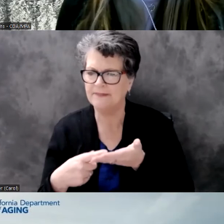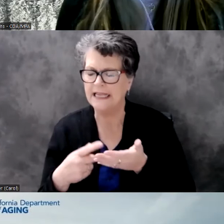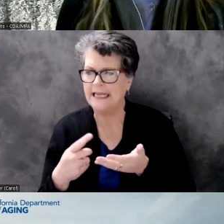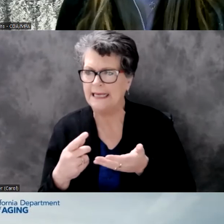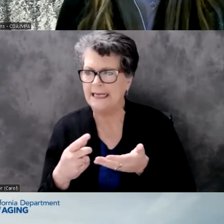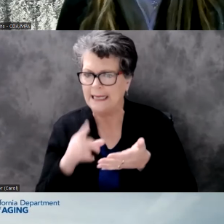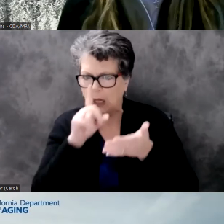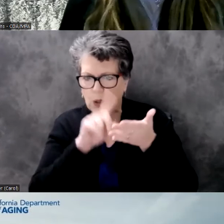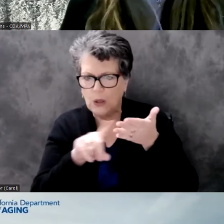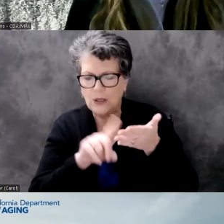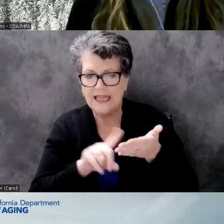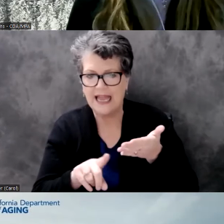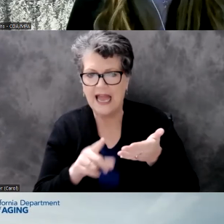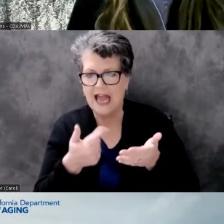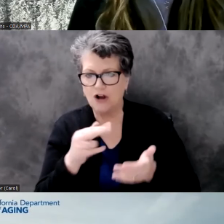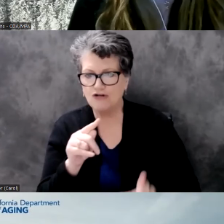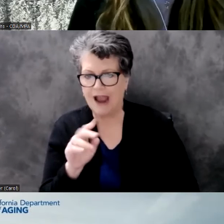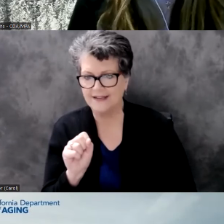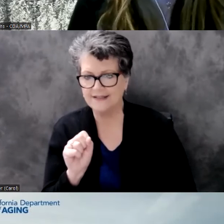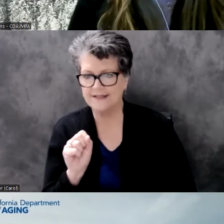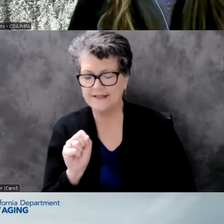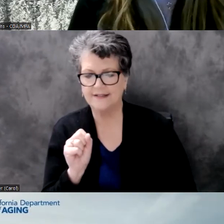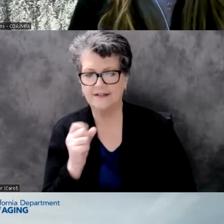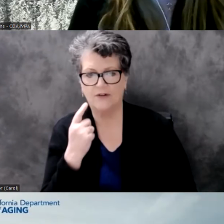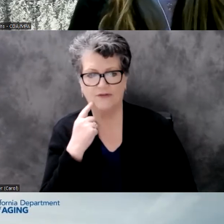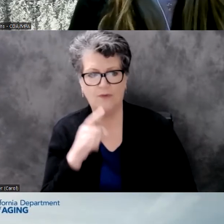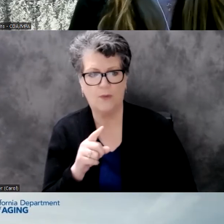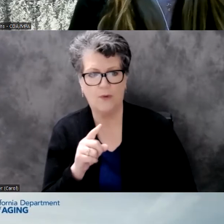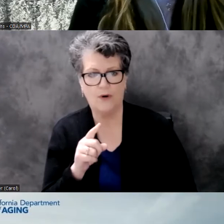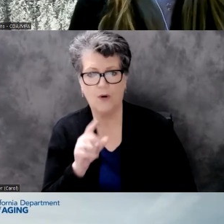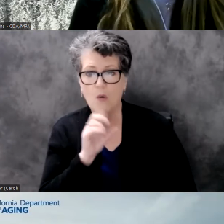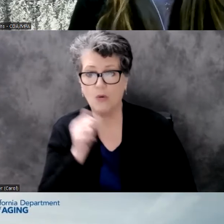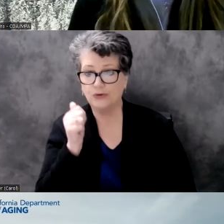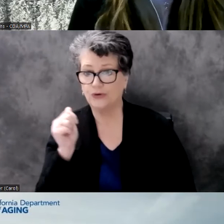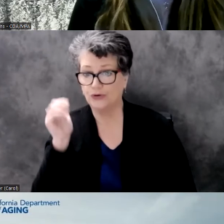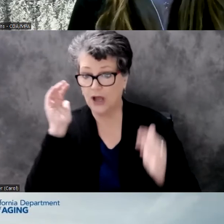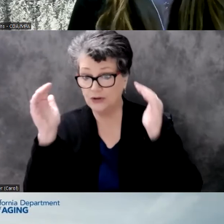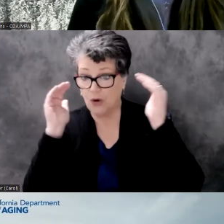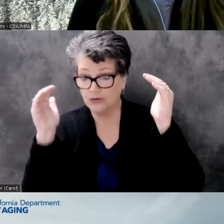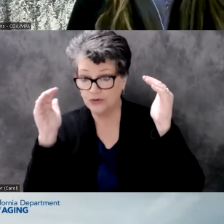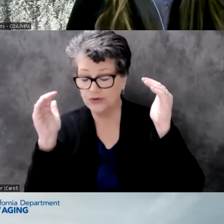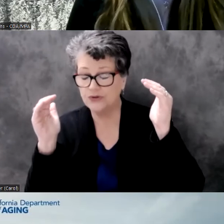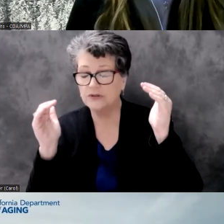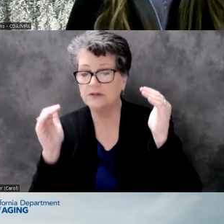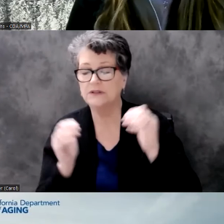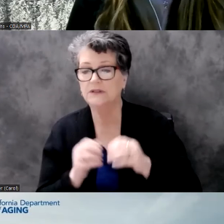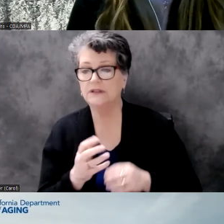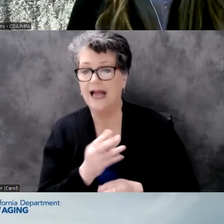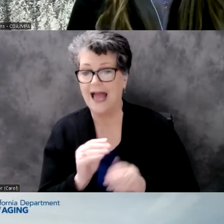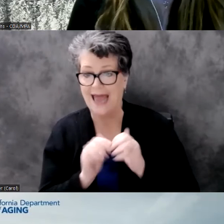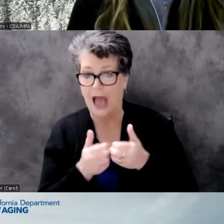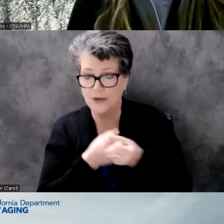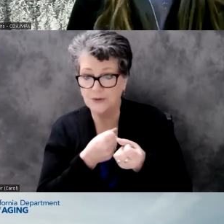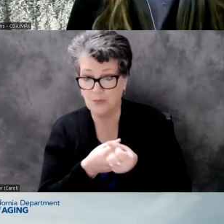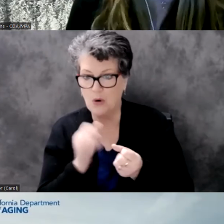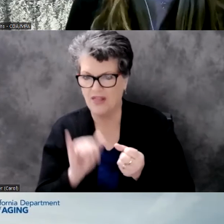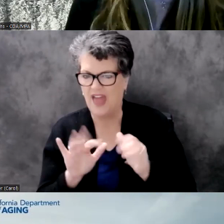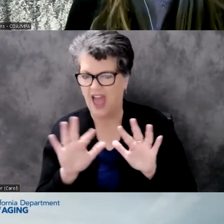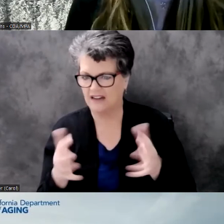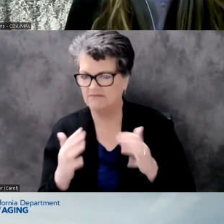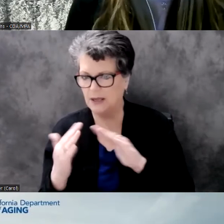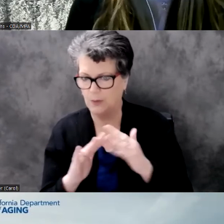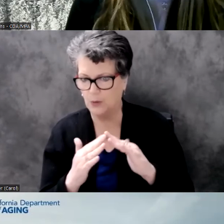at grants for older adults and how to support that community. And